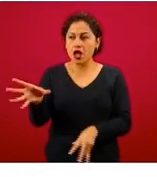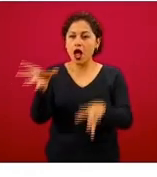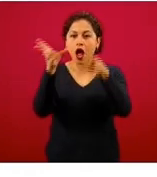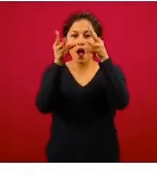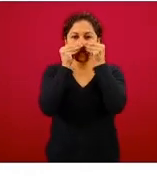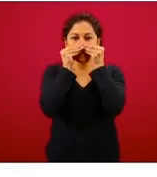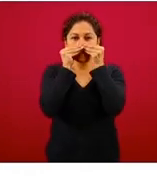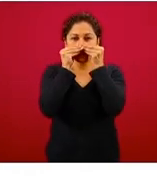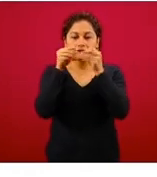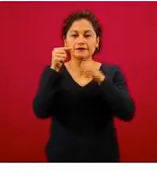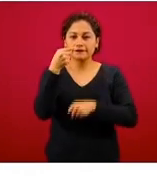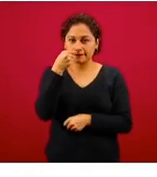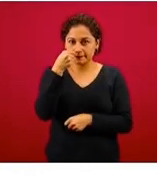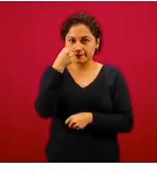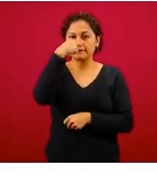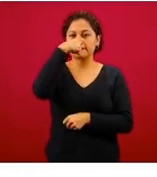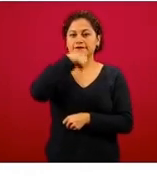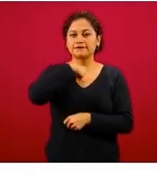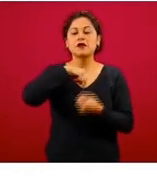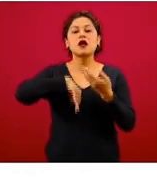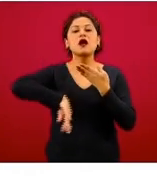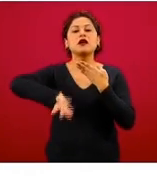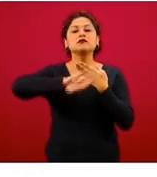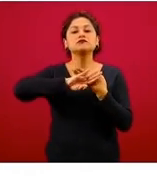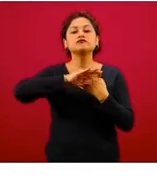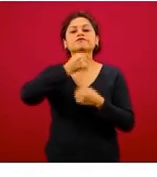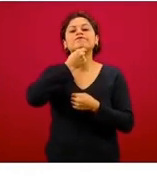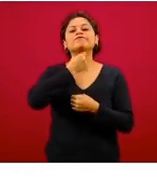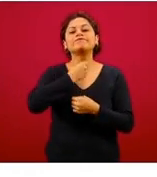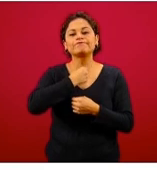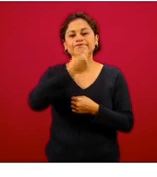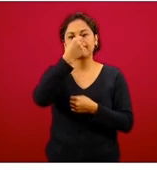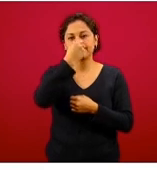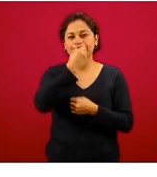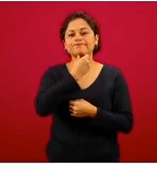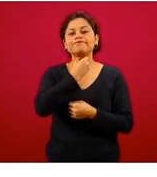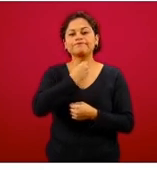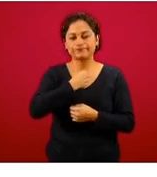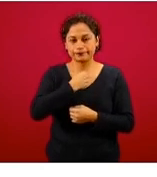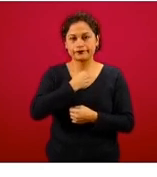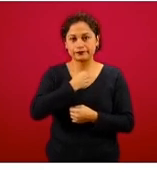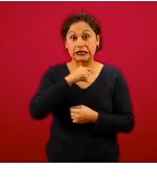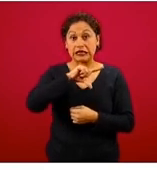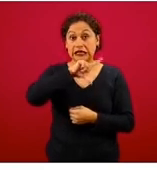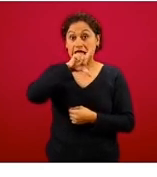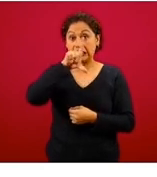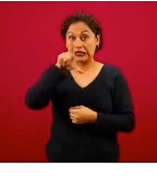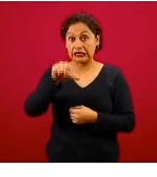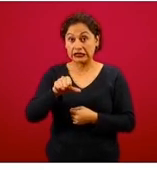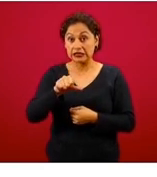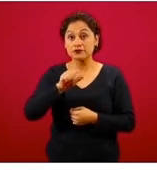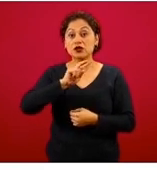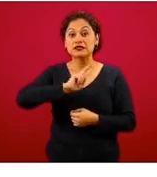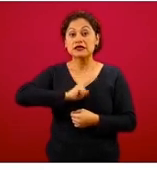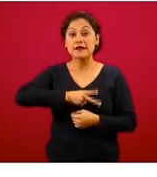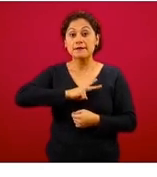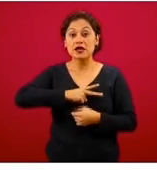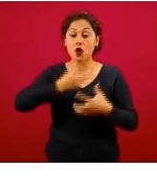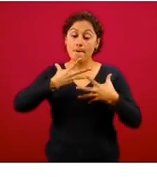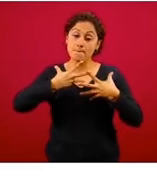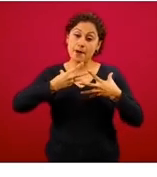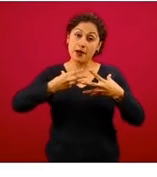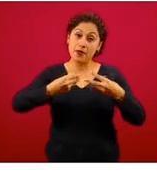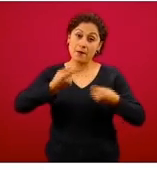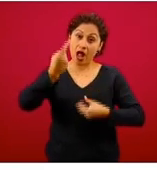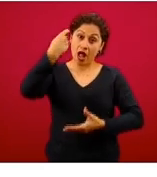pathogenesis Tenemos la for afección the de las infection vías of respiratorias SARS-CoV-2. inferiores. So as Y we por said, otro the lado, virus enters puede through the replicarse el respiratory virus y channel, salir a actuar